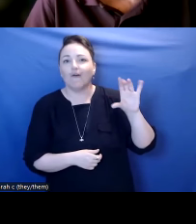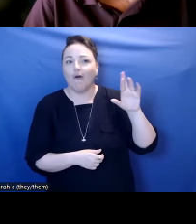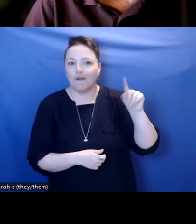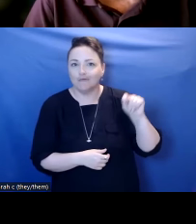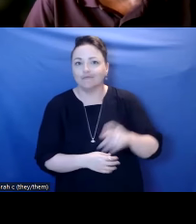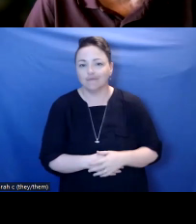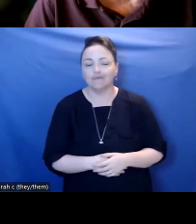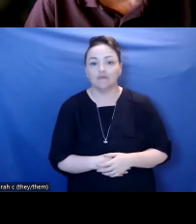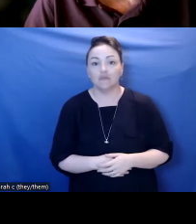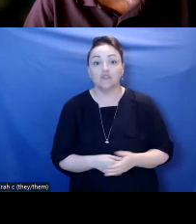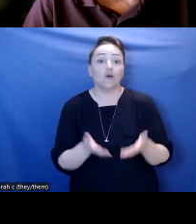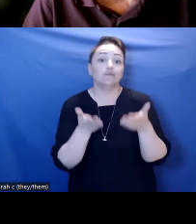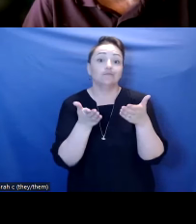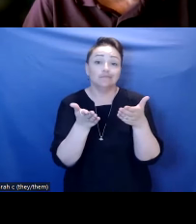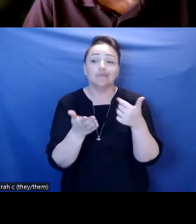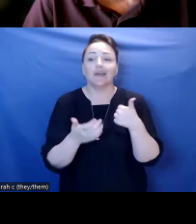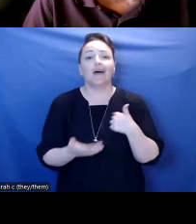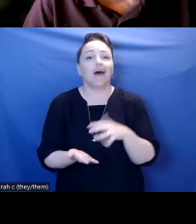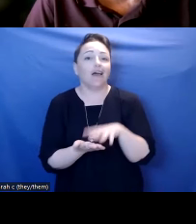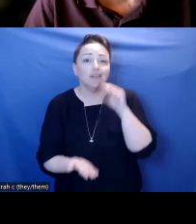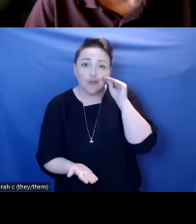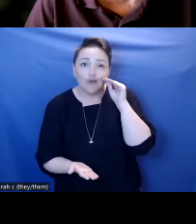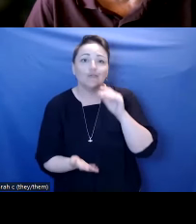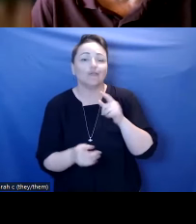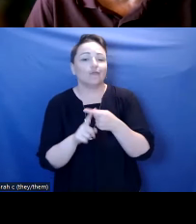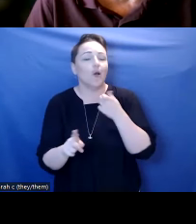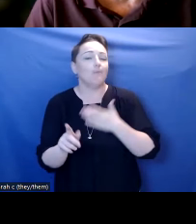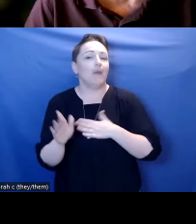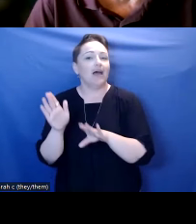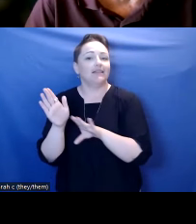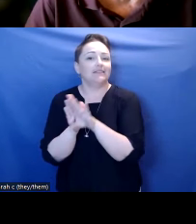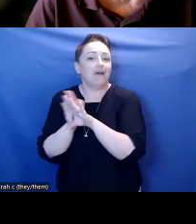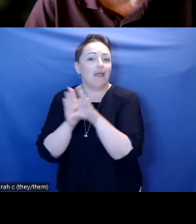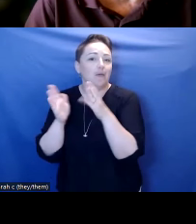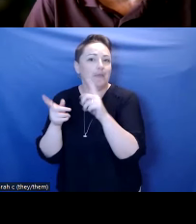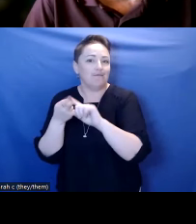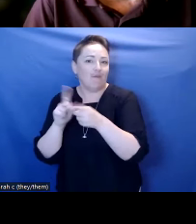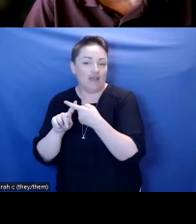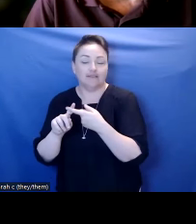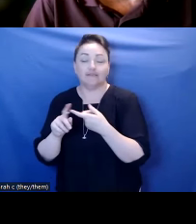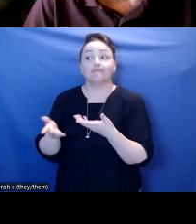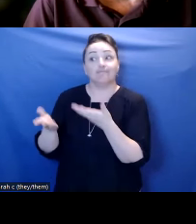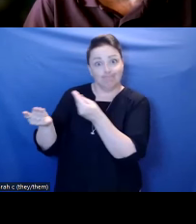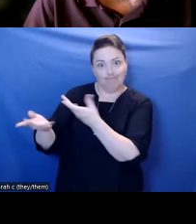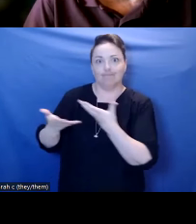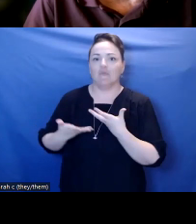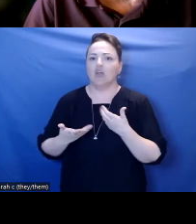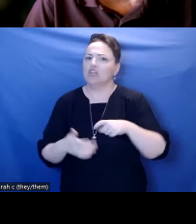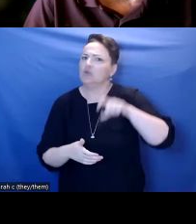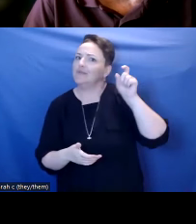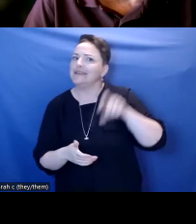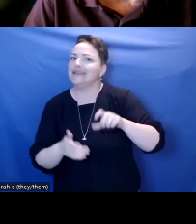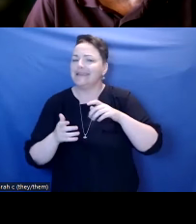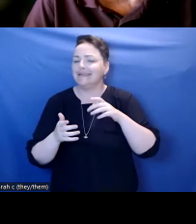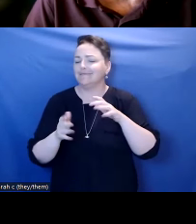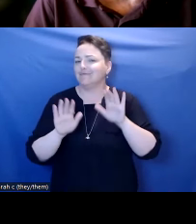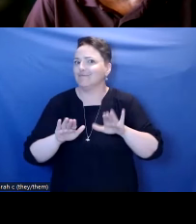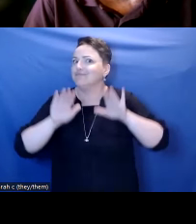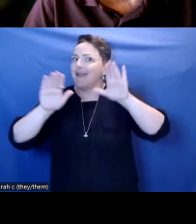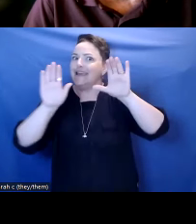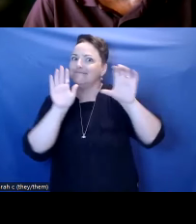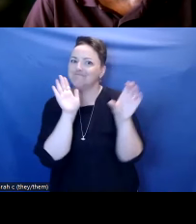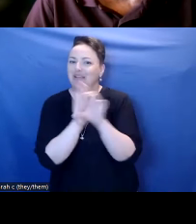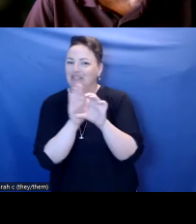learned this from my friends in transit-oriented development. What you want is some great pictures of what you're talking about. And so we put together this